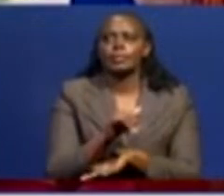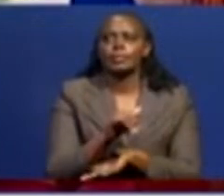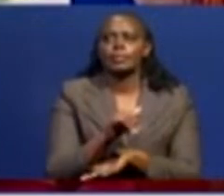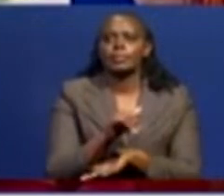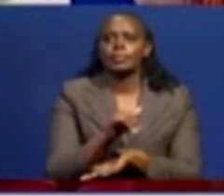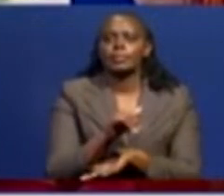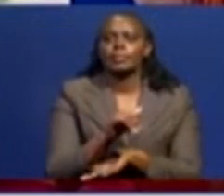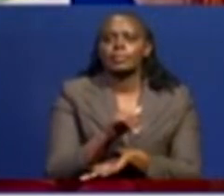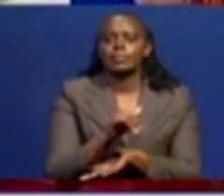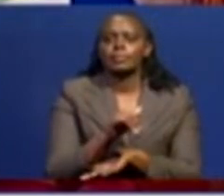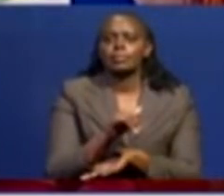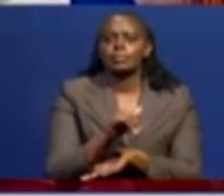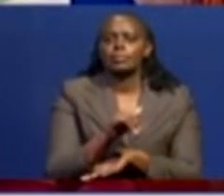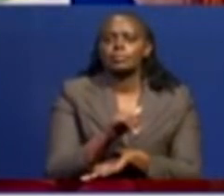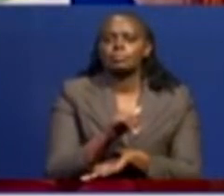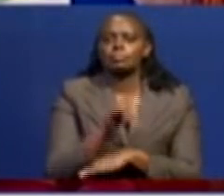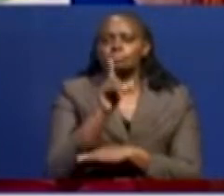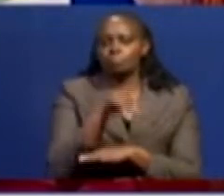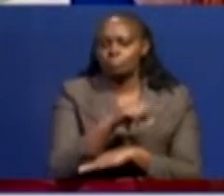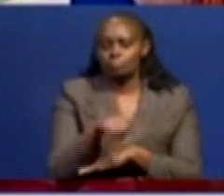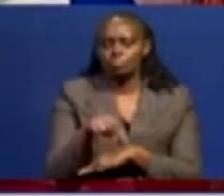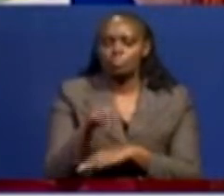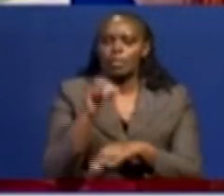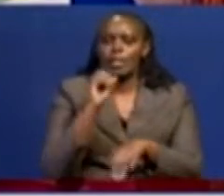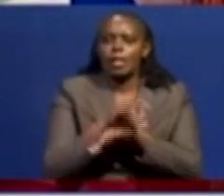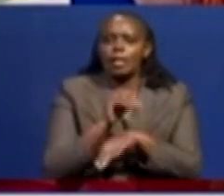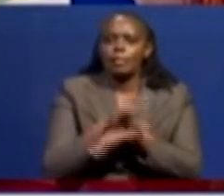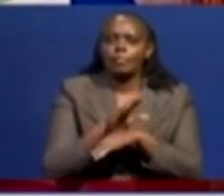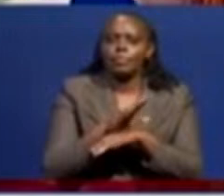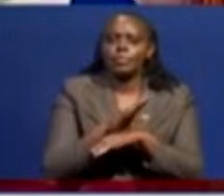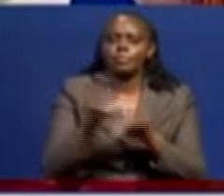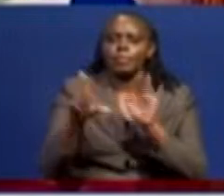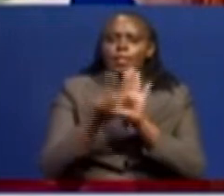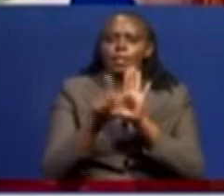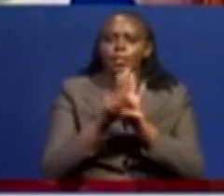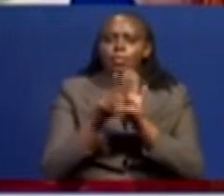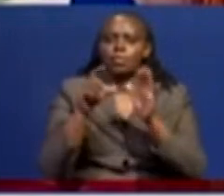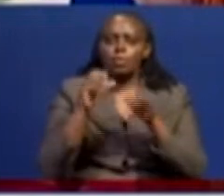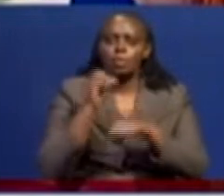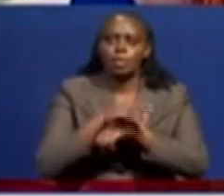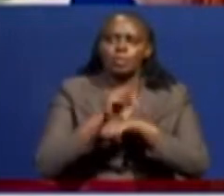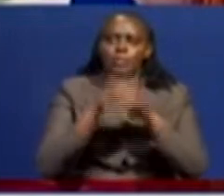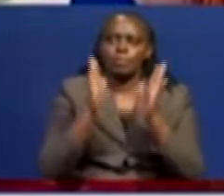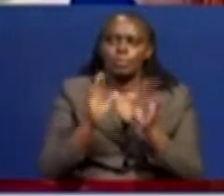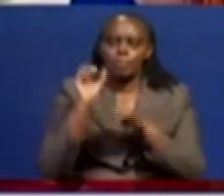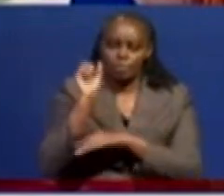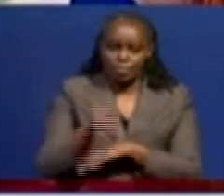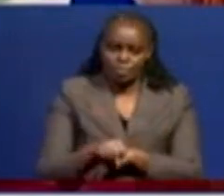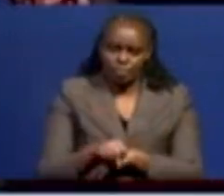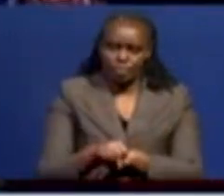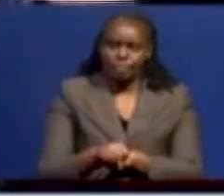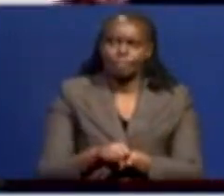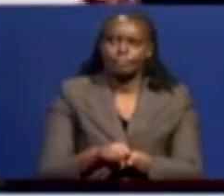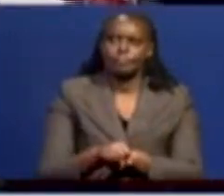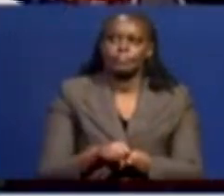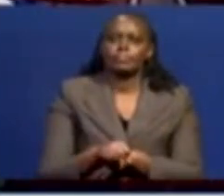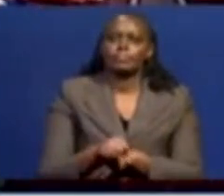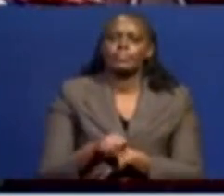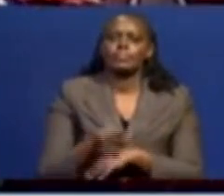she revoked her pursuant to an advisory by her legal advisor, yes?